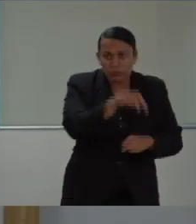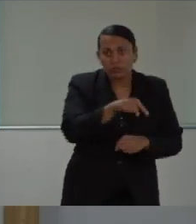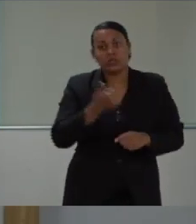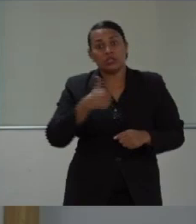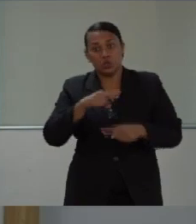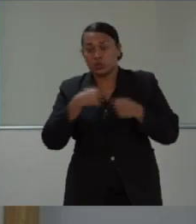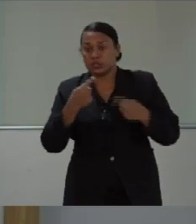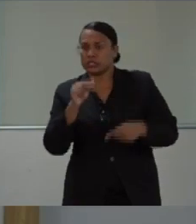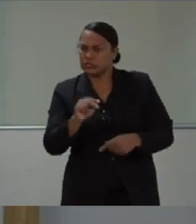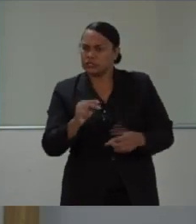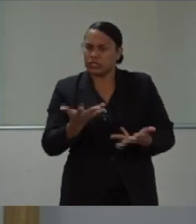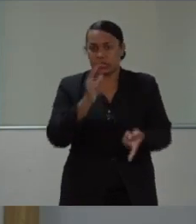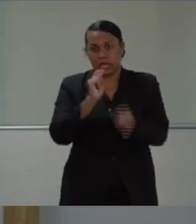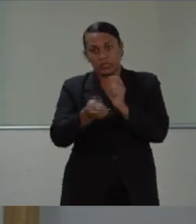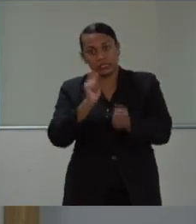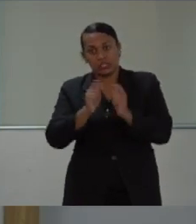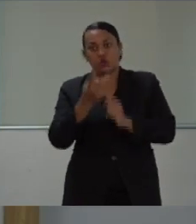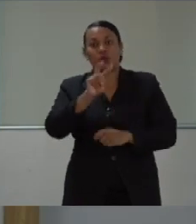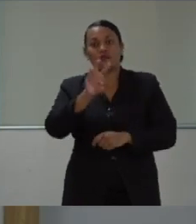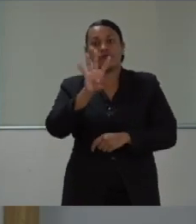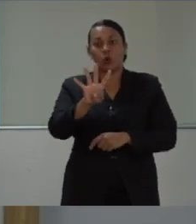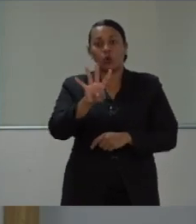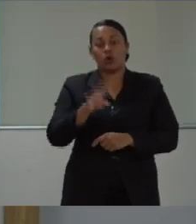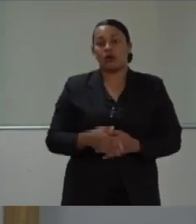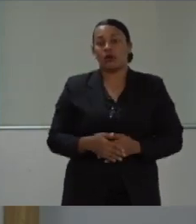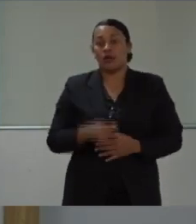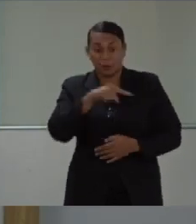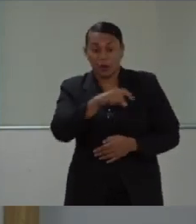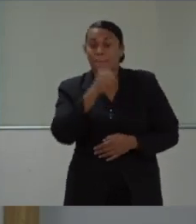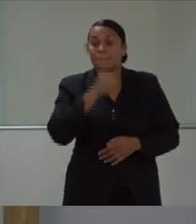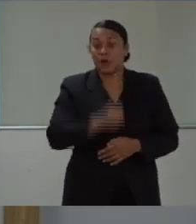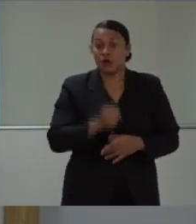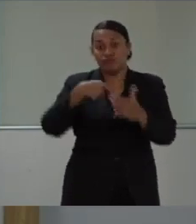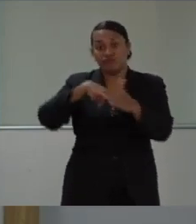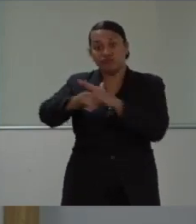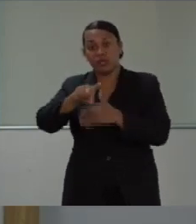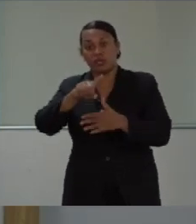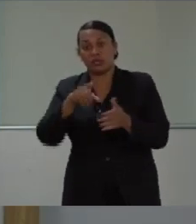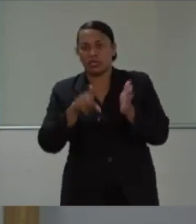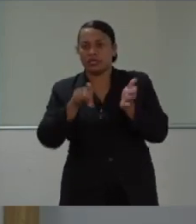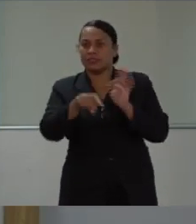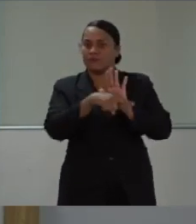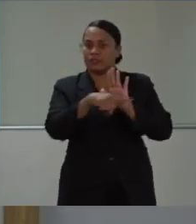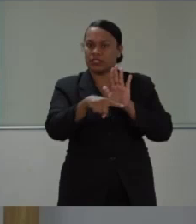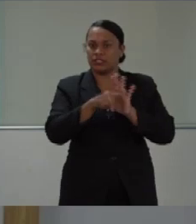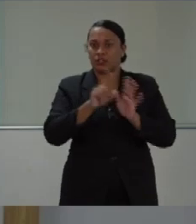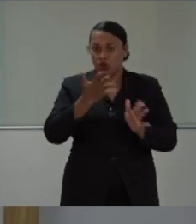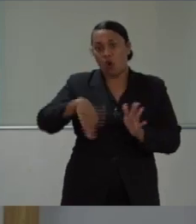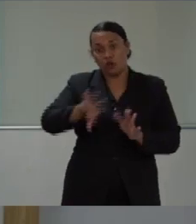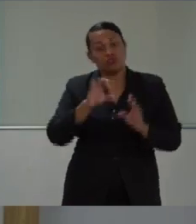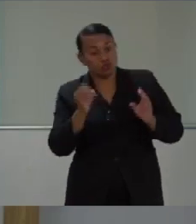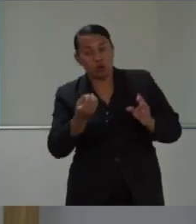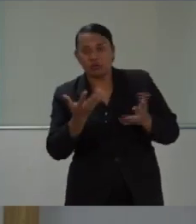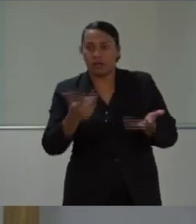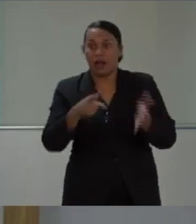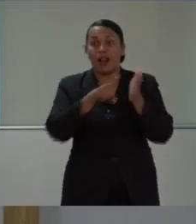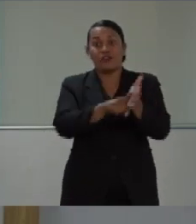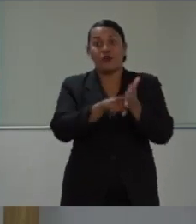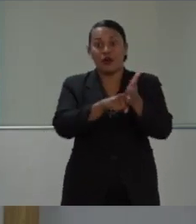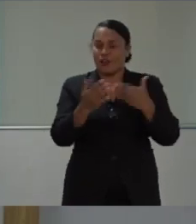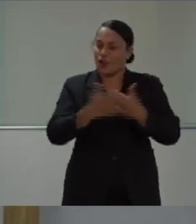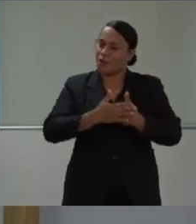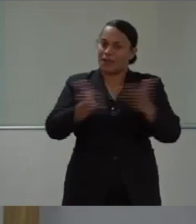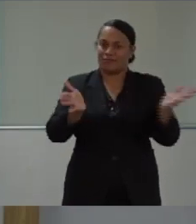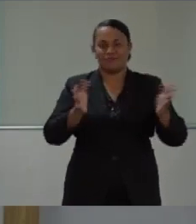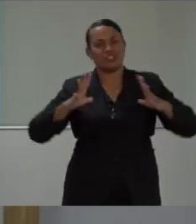24 tests last night that came back negative, meaning all of the Lautoka confined area now has the freedom